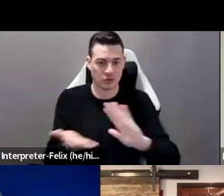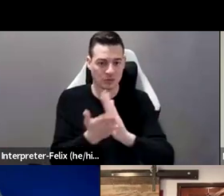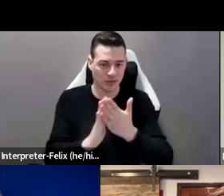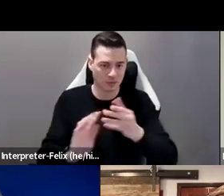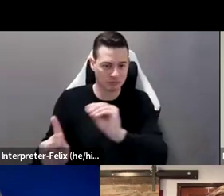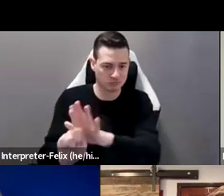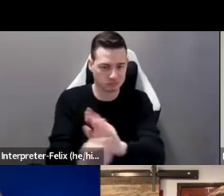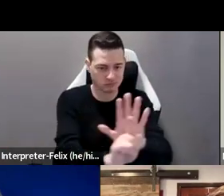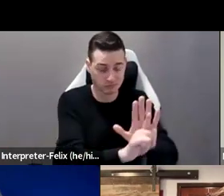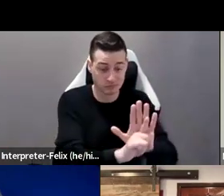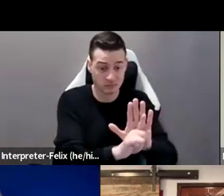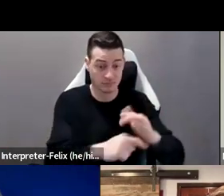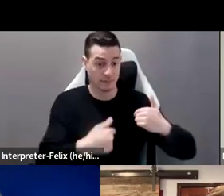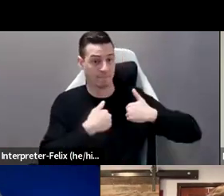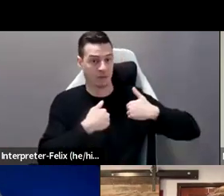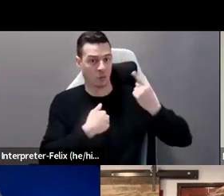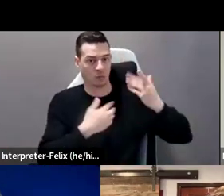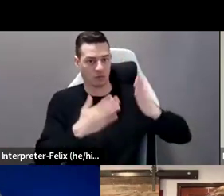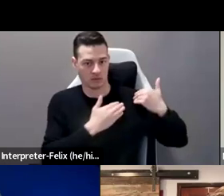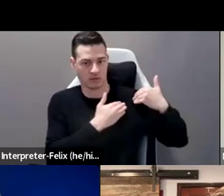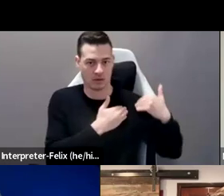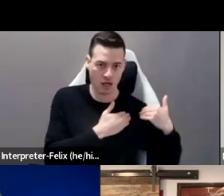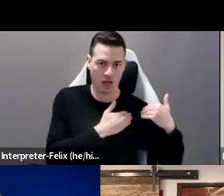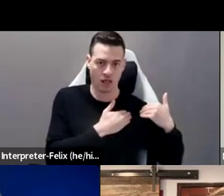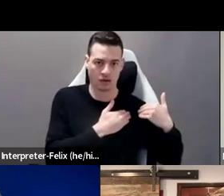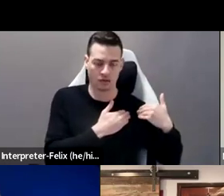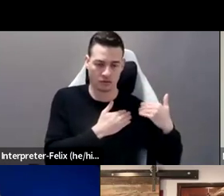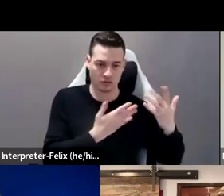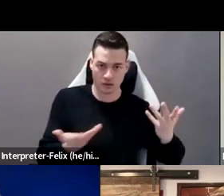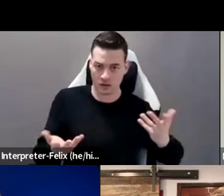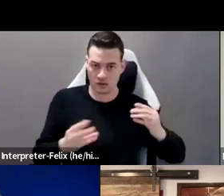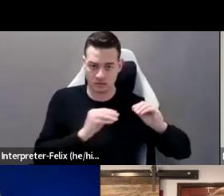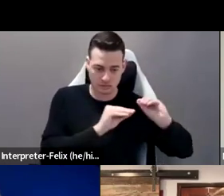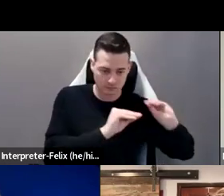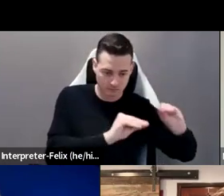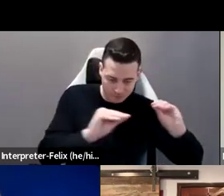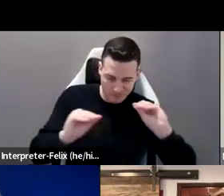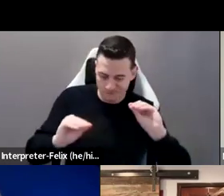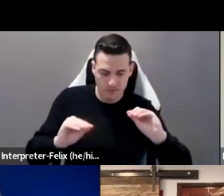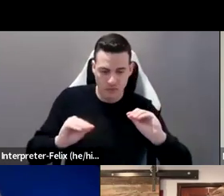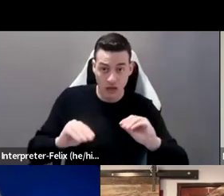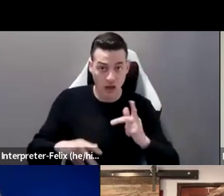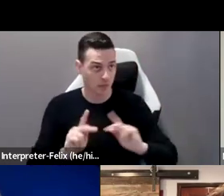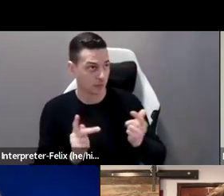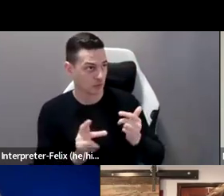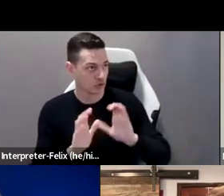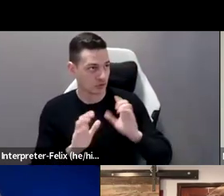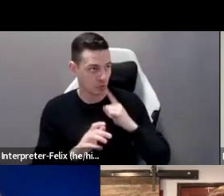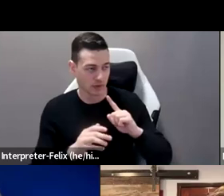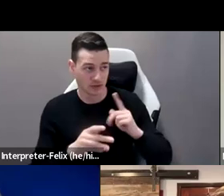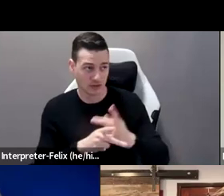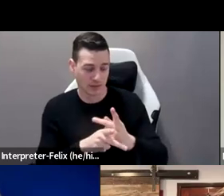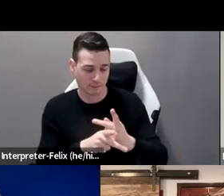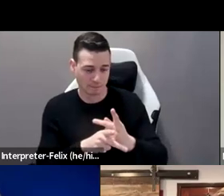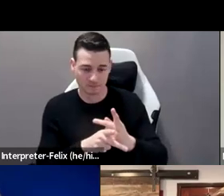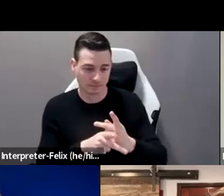less cumbersome to try to know where to go beyond just the primary care. But if somebody does need more advanced care or specialized